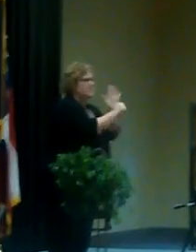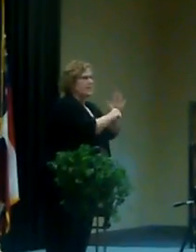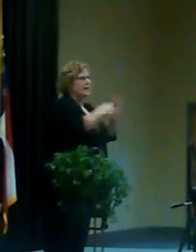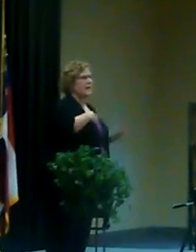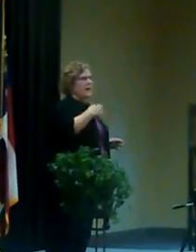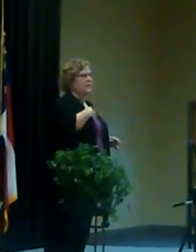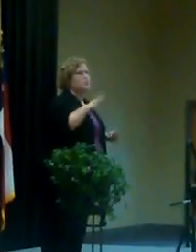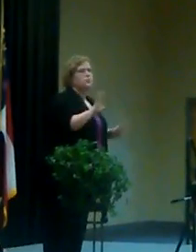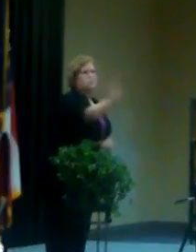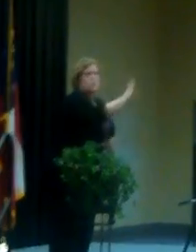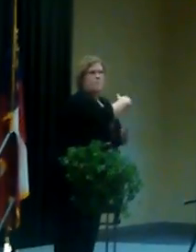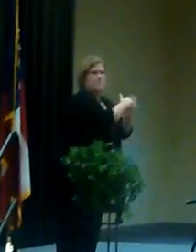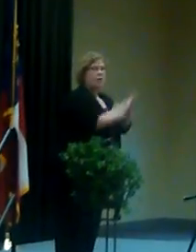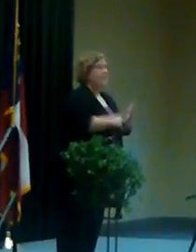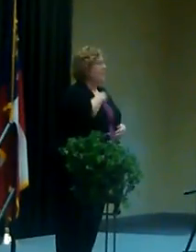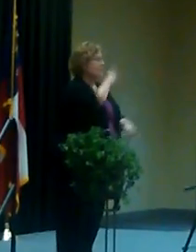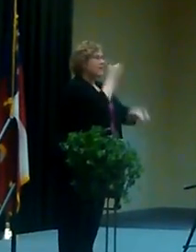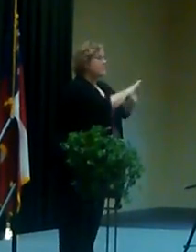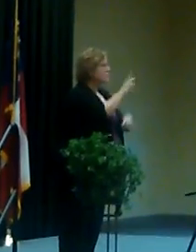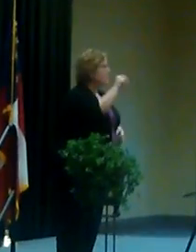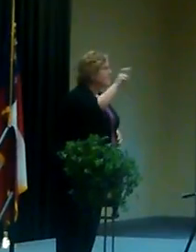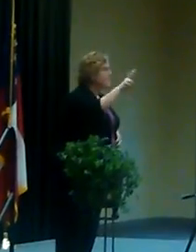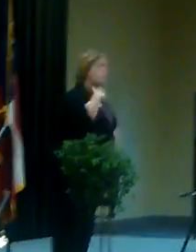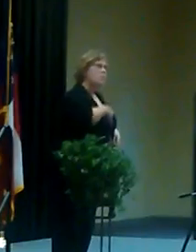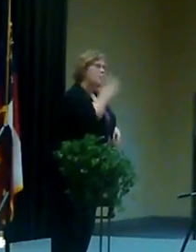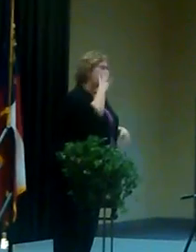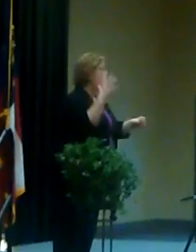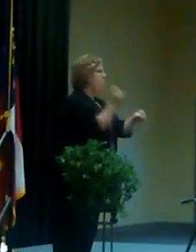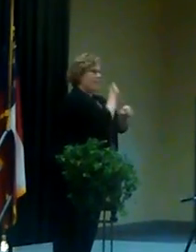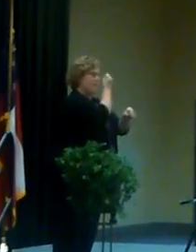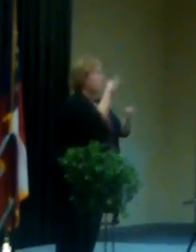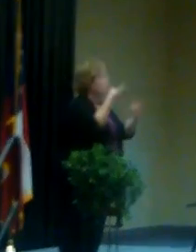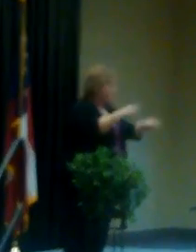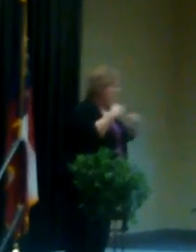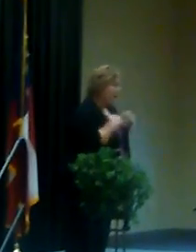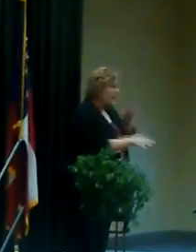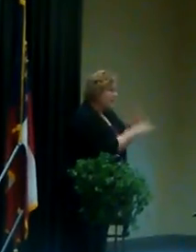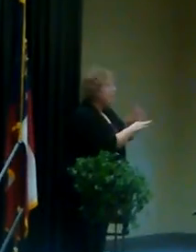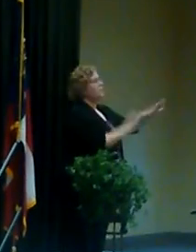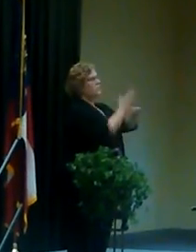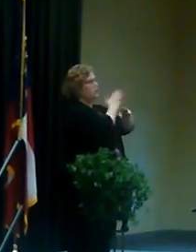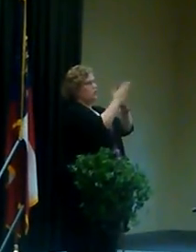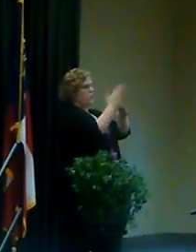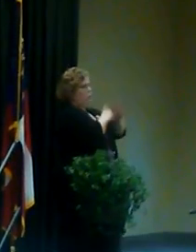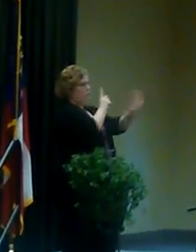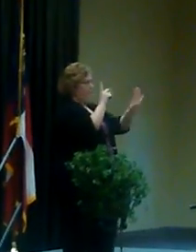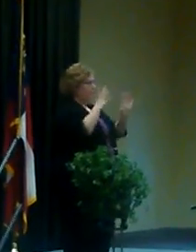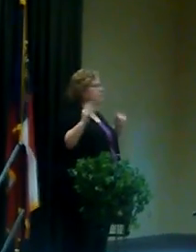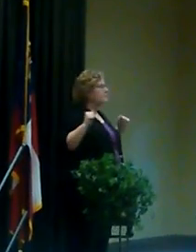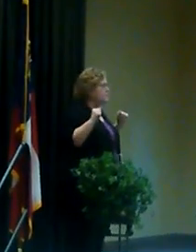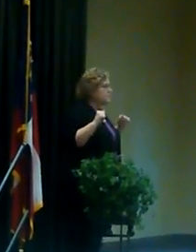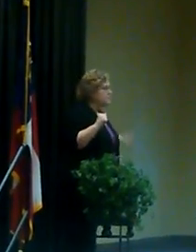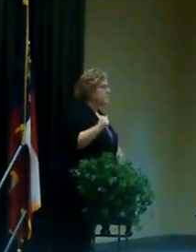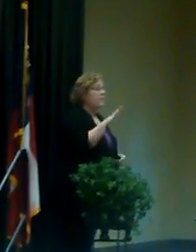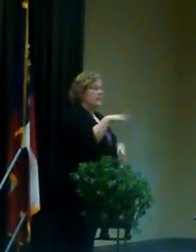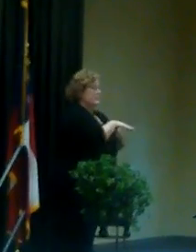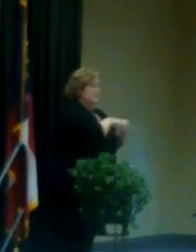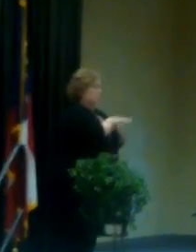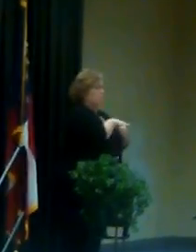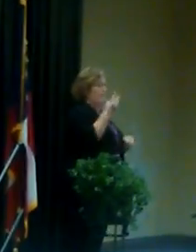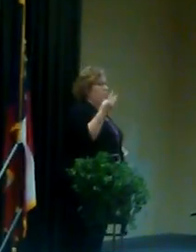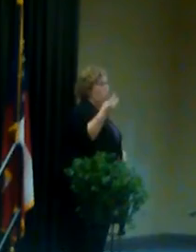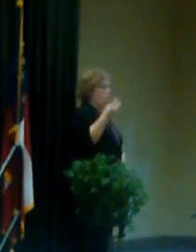you, in November, we'll win. When I get elected, let me just share this with you and I'll take my seat. District 4, this